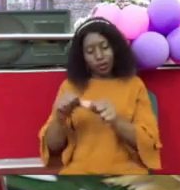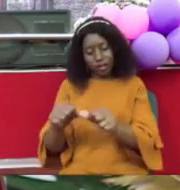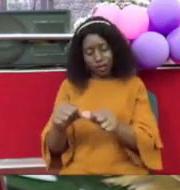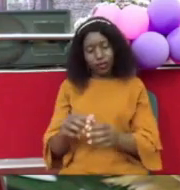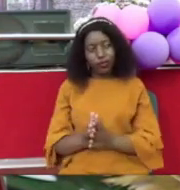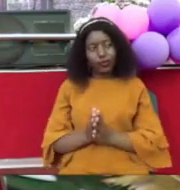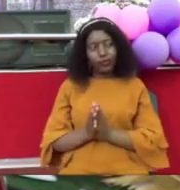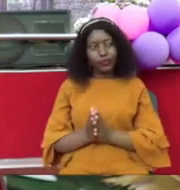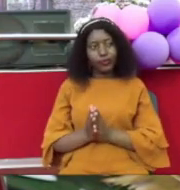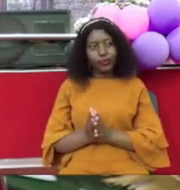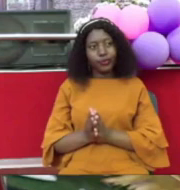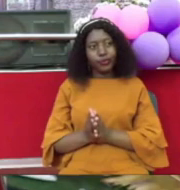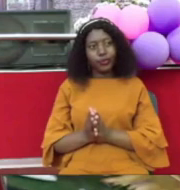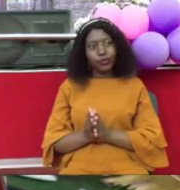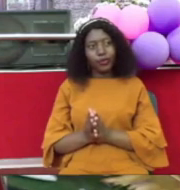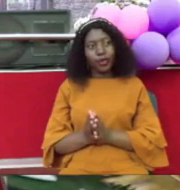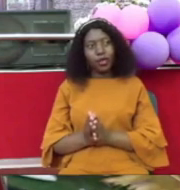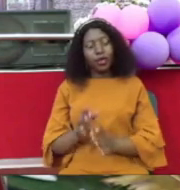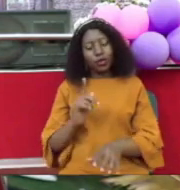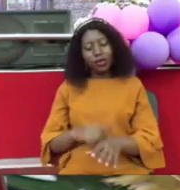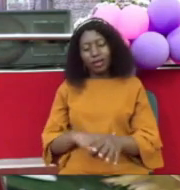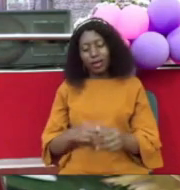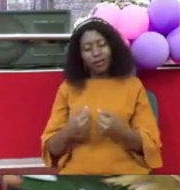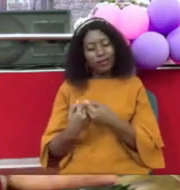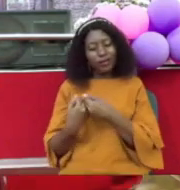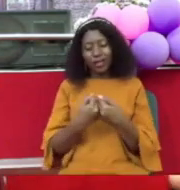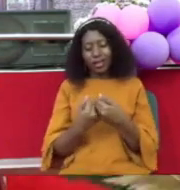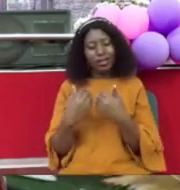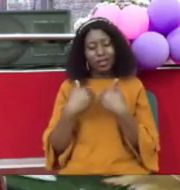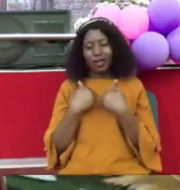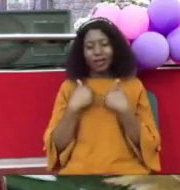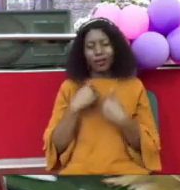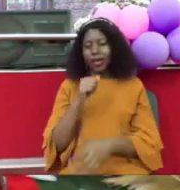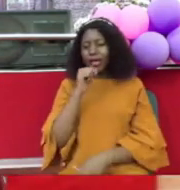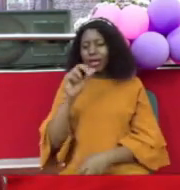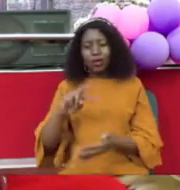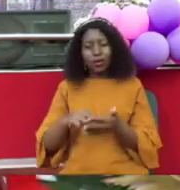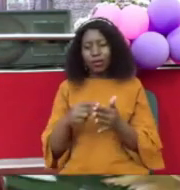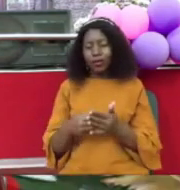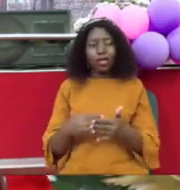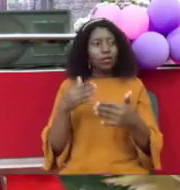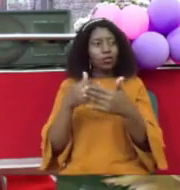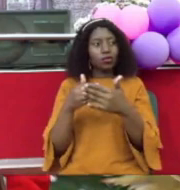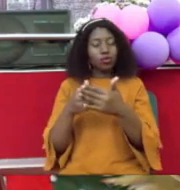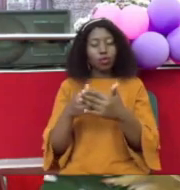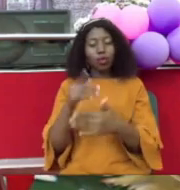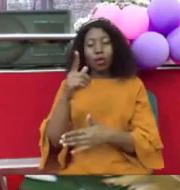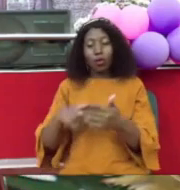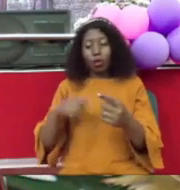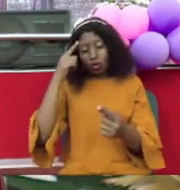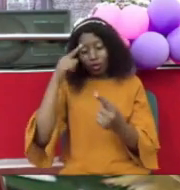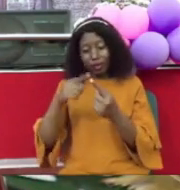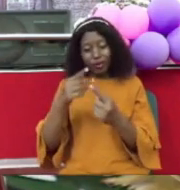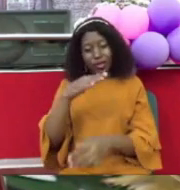Muendelee. So during challenging moments, it doesn't mean now you put down the, you know, you stop what you are meant to do.